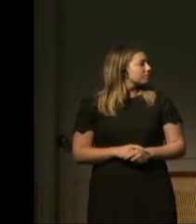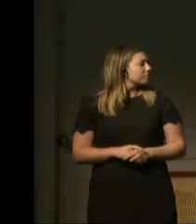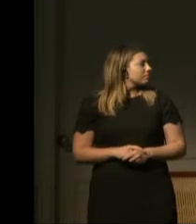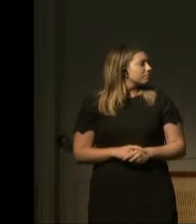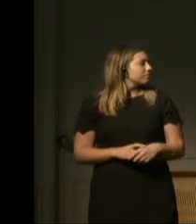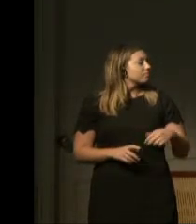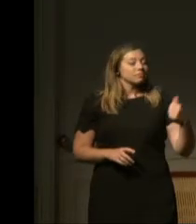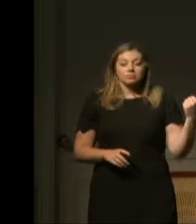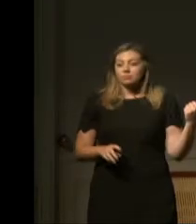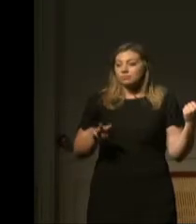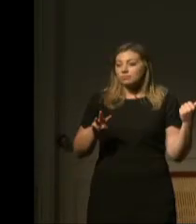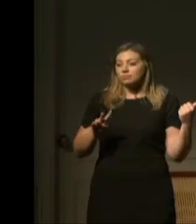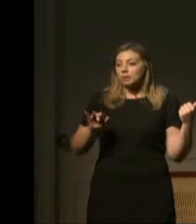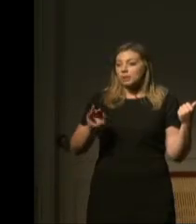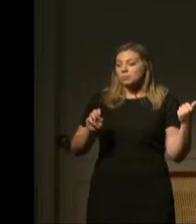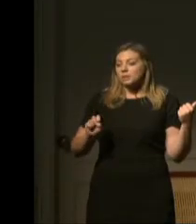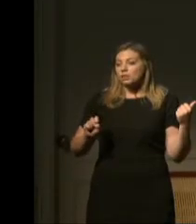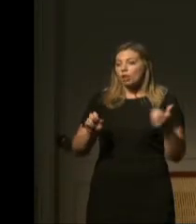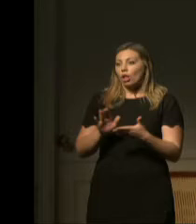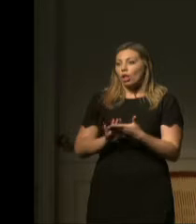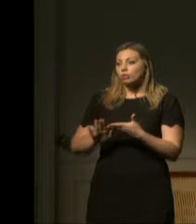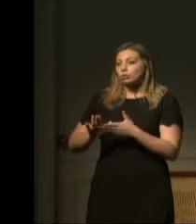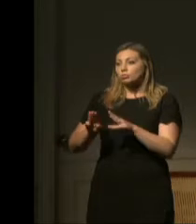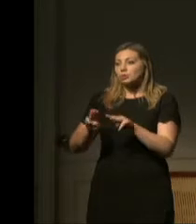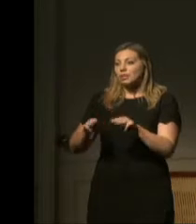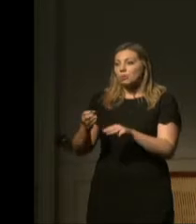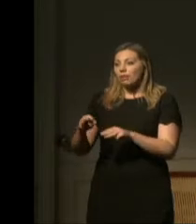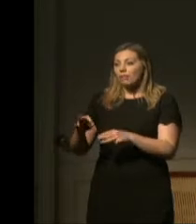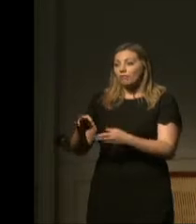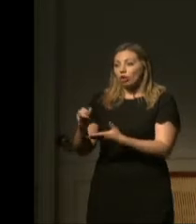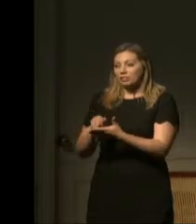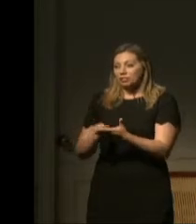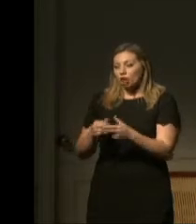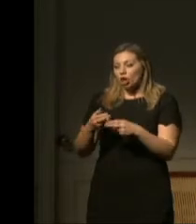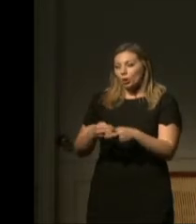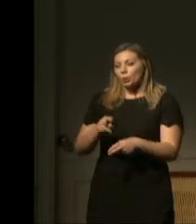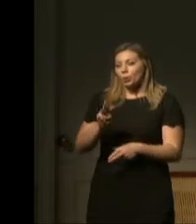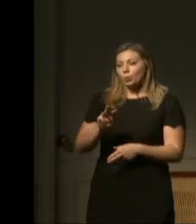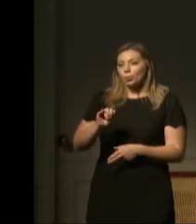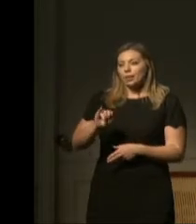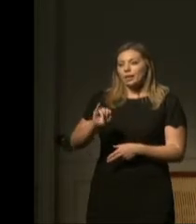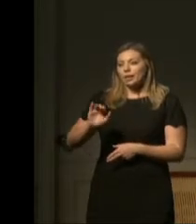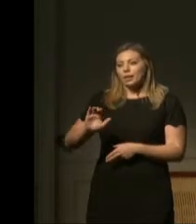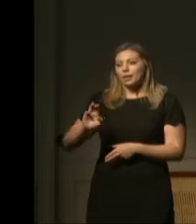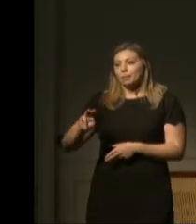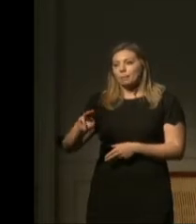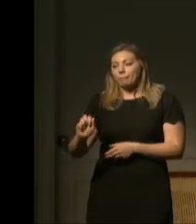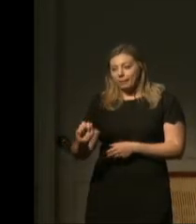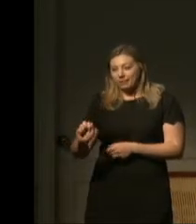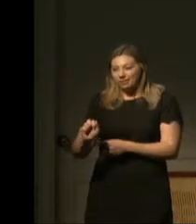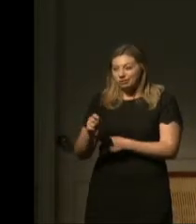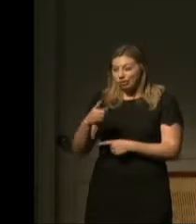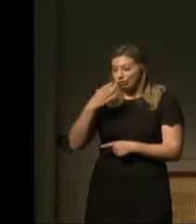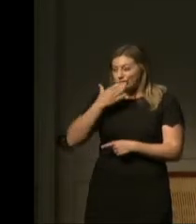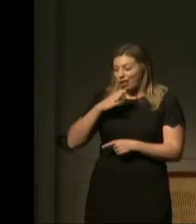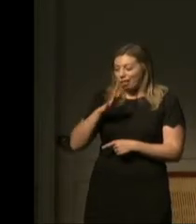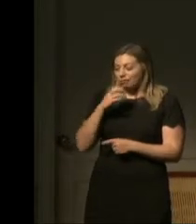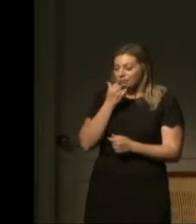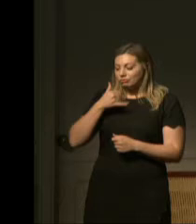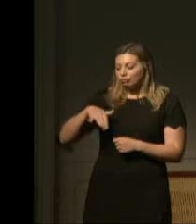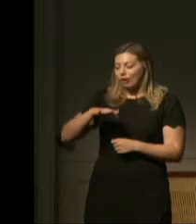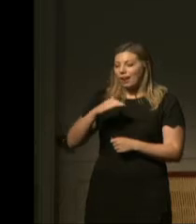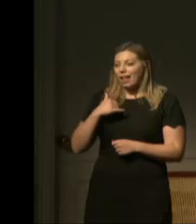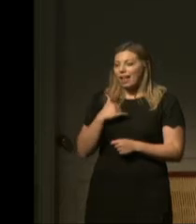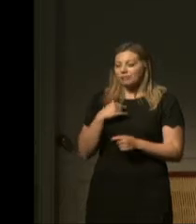This is the Williams College Museum of Art, also called WICMA. In the front lawn is an installation by